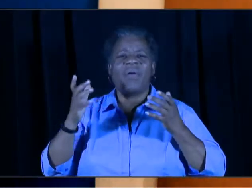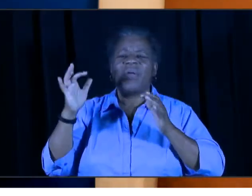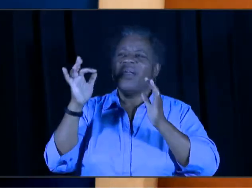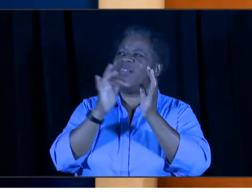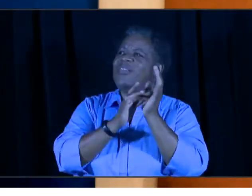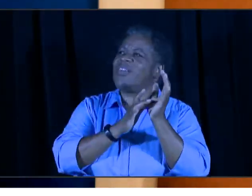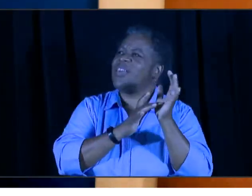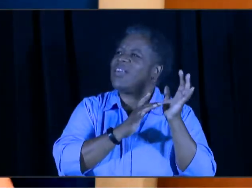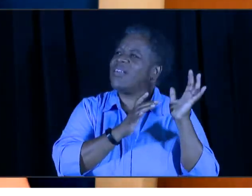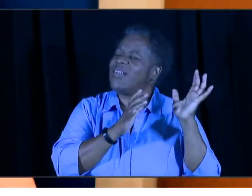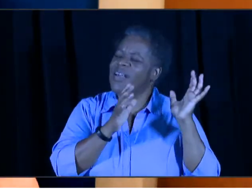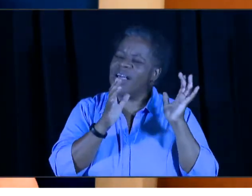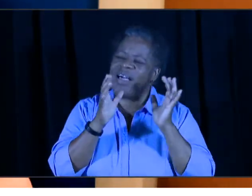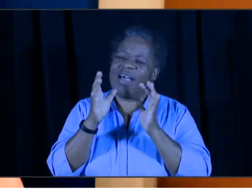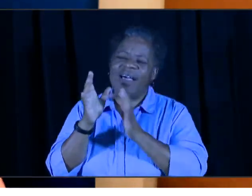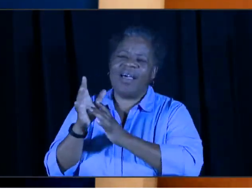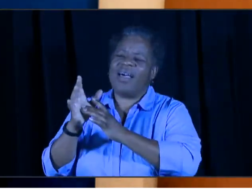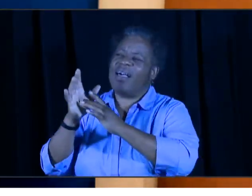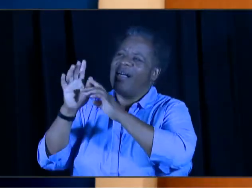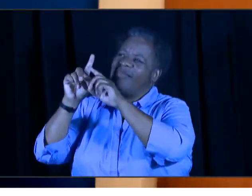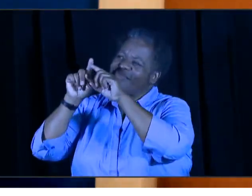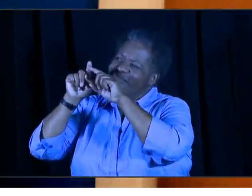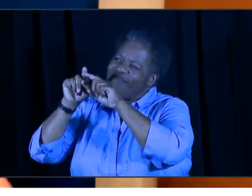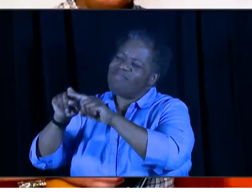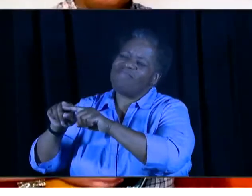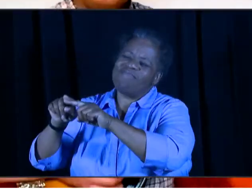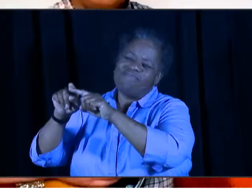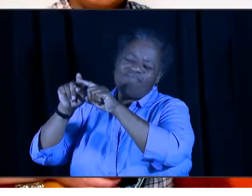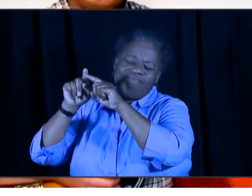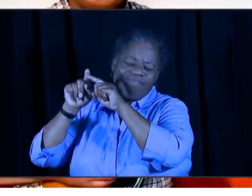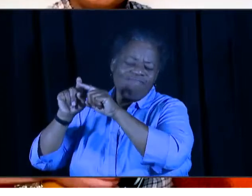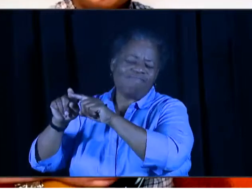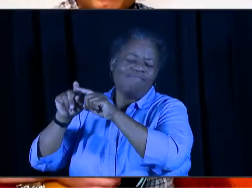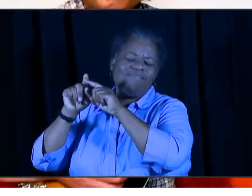all because of you, Jesus. It's